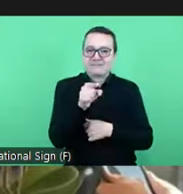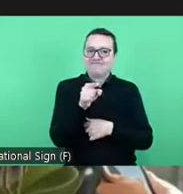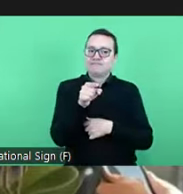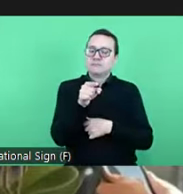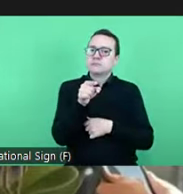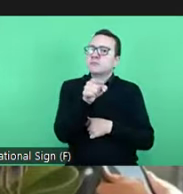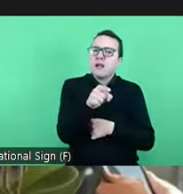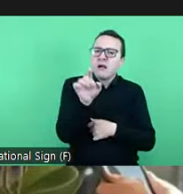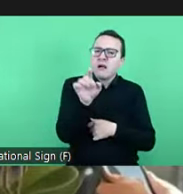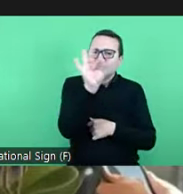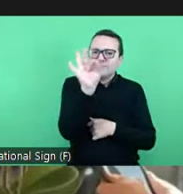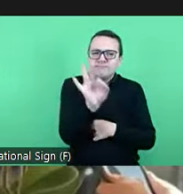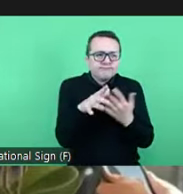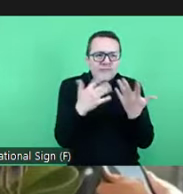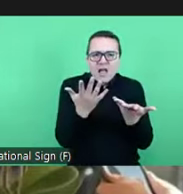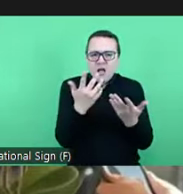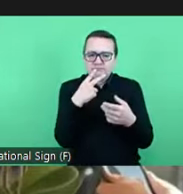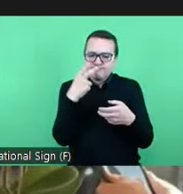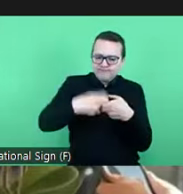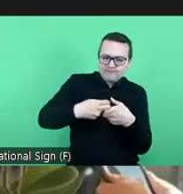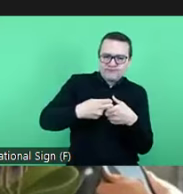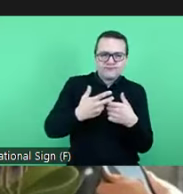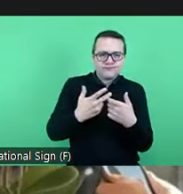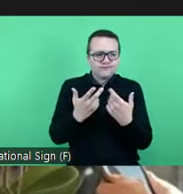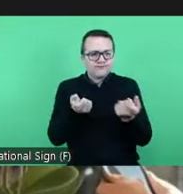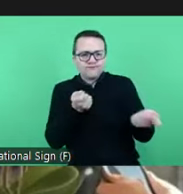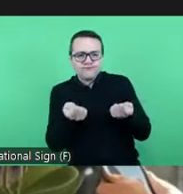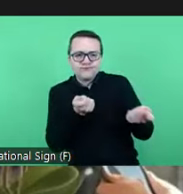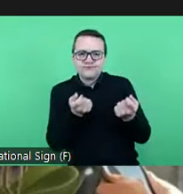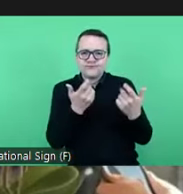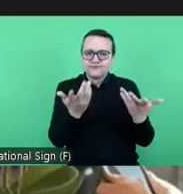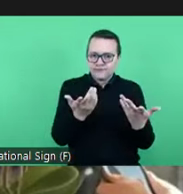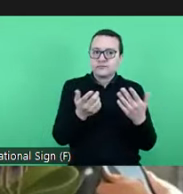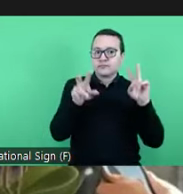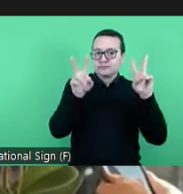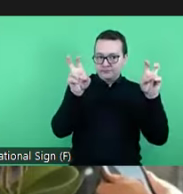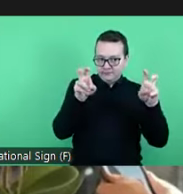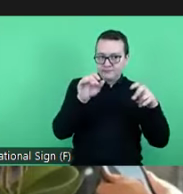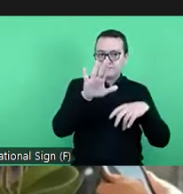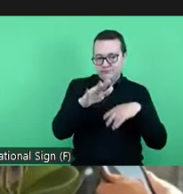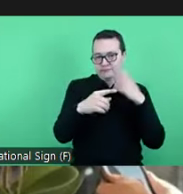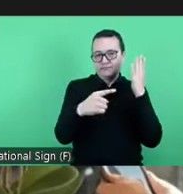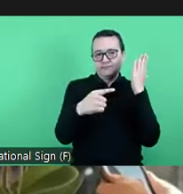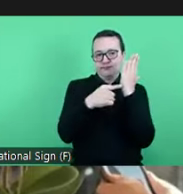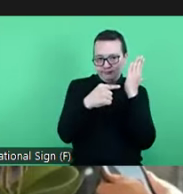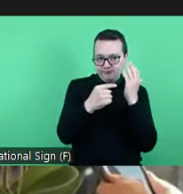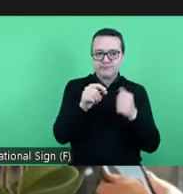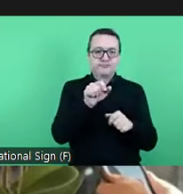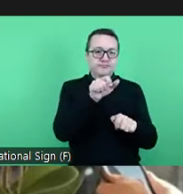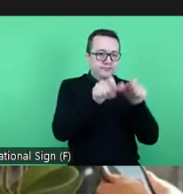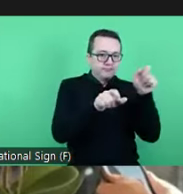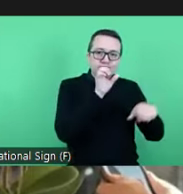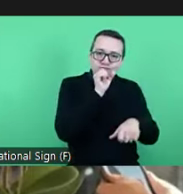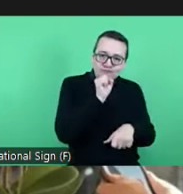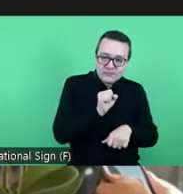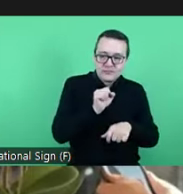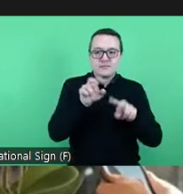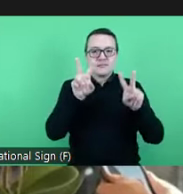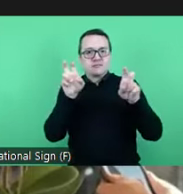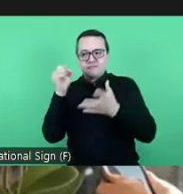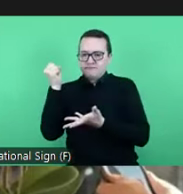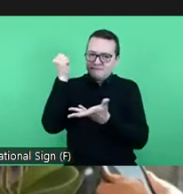to o financing, investimento, o the major envelhecimento da população, challenges a are estabilidade do crescimento do PIB são desafios que são competencies, postos e que a gente